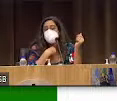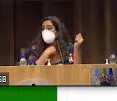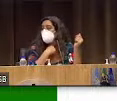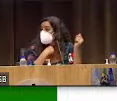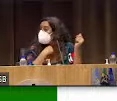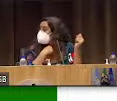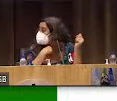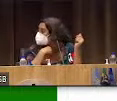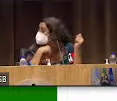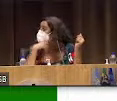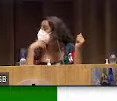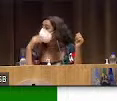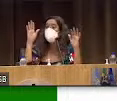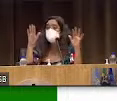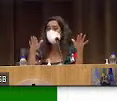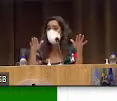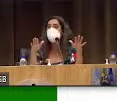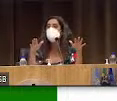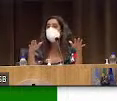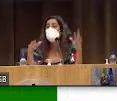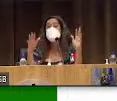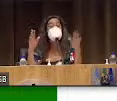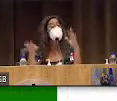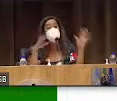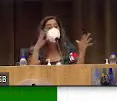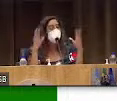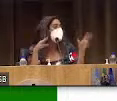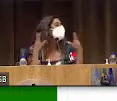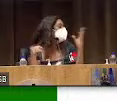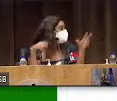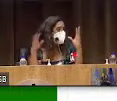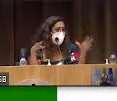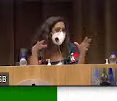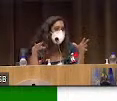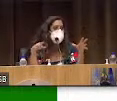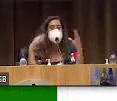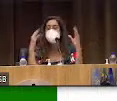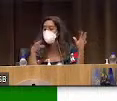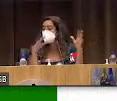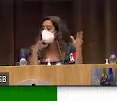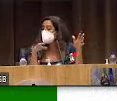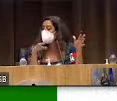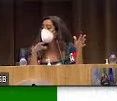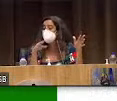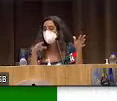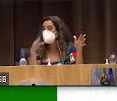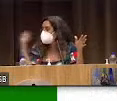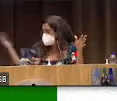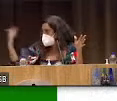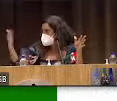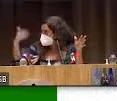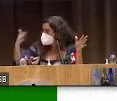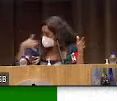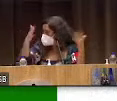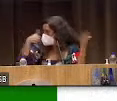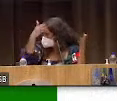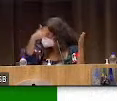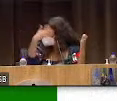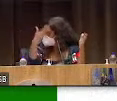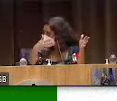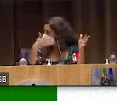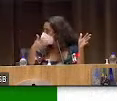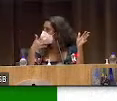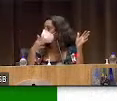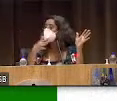of study, for example, control case with patients with similar